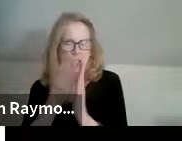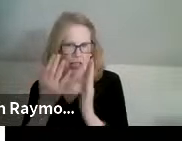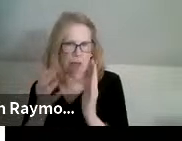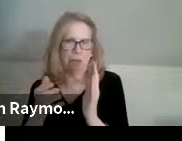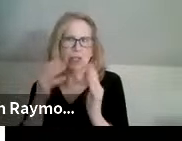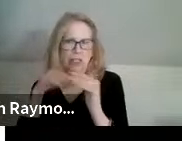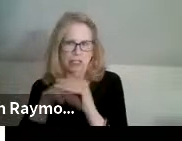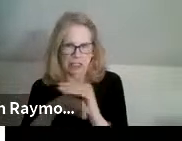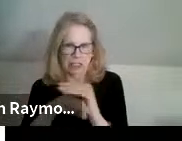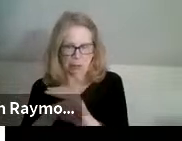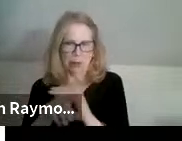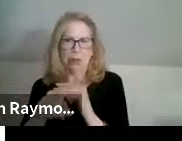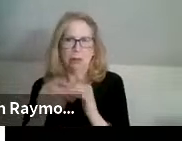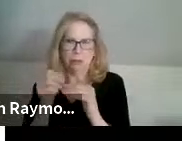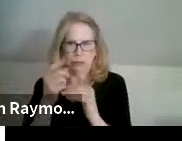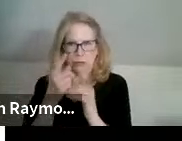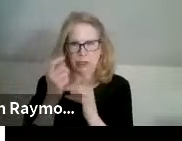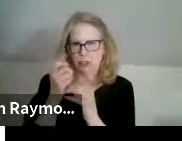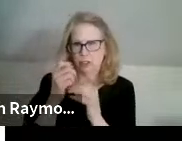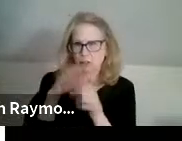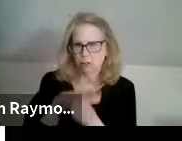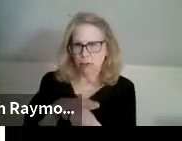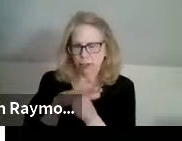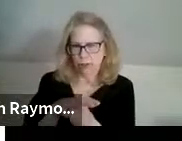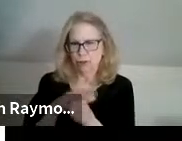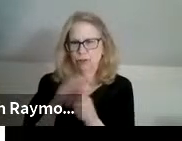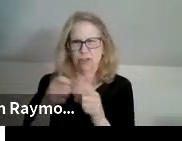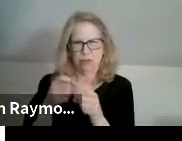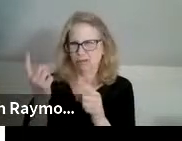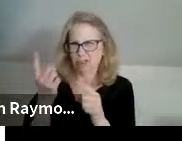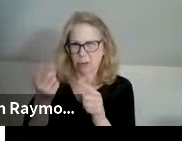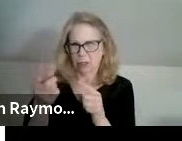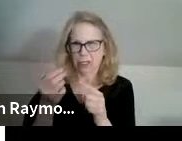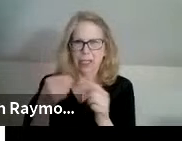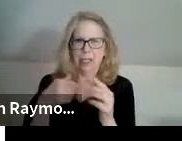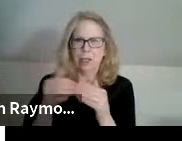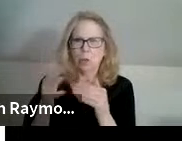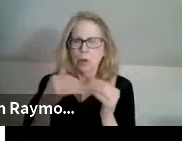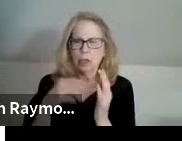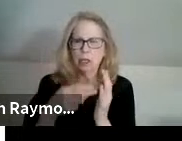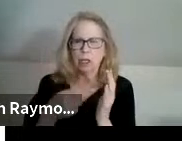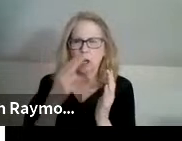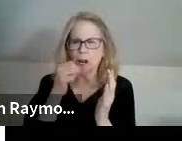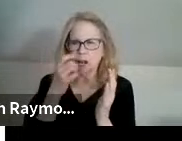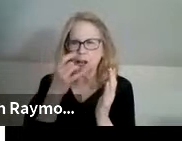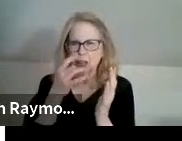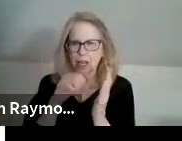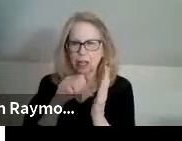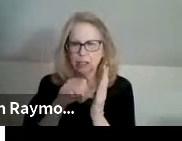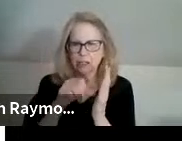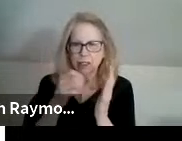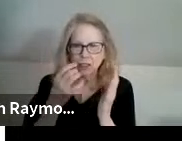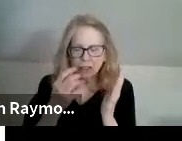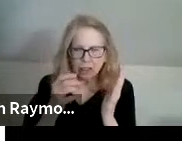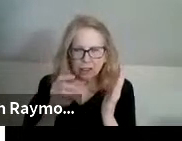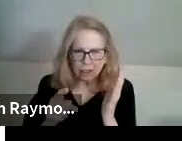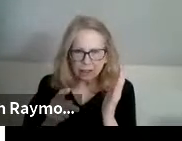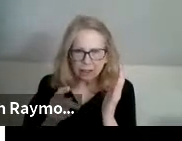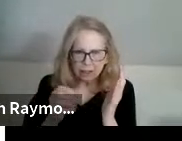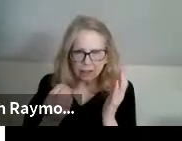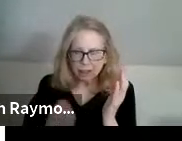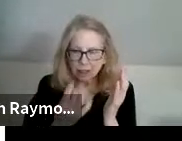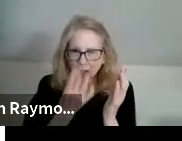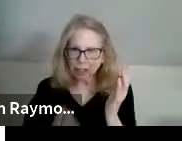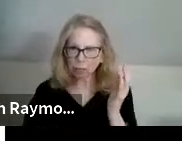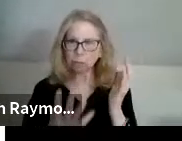the real world. In particular, I'm going to highlight the brightly colored keypad in the lower right-hand